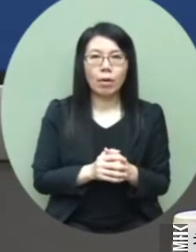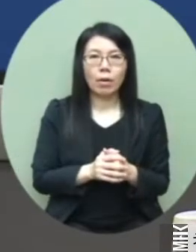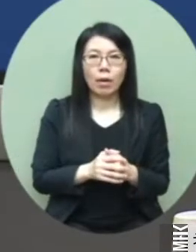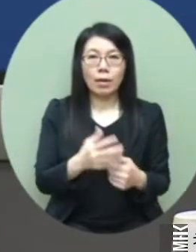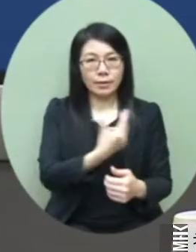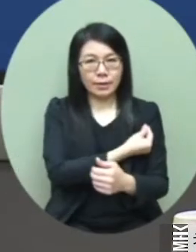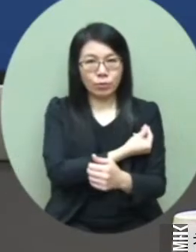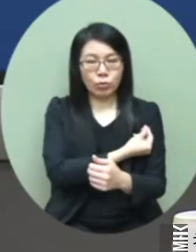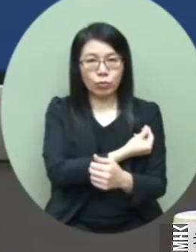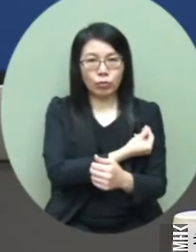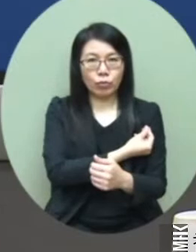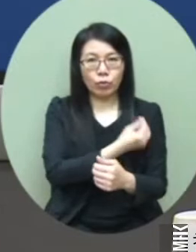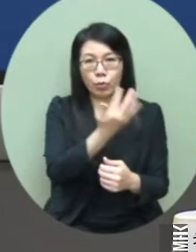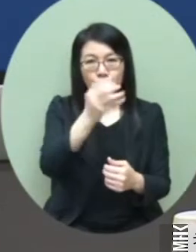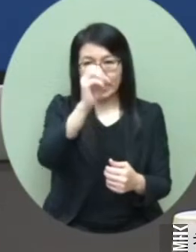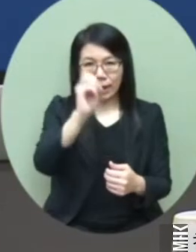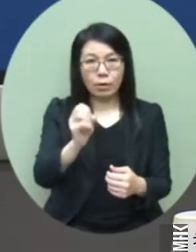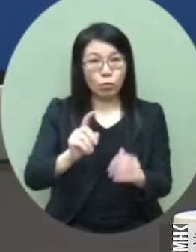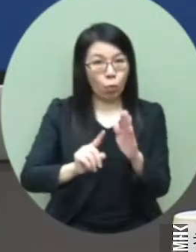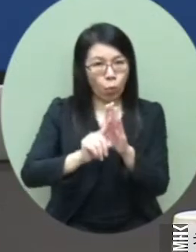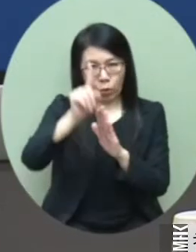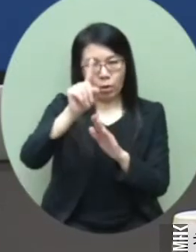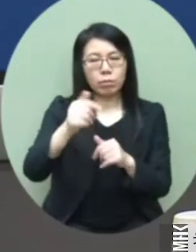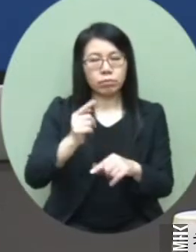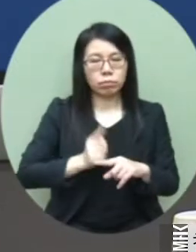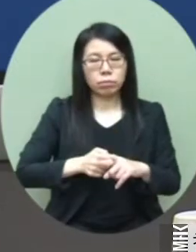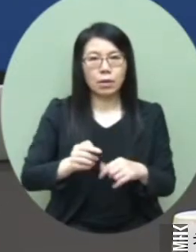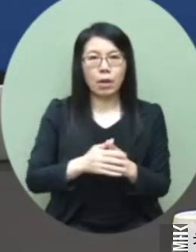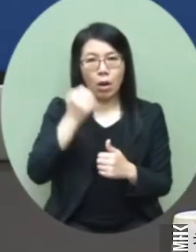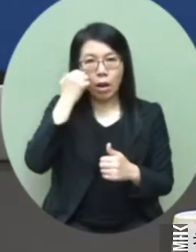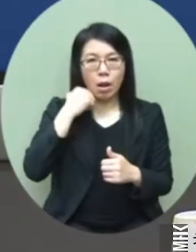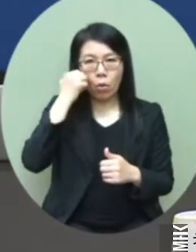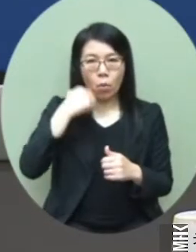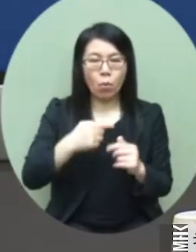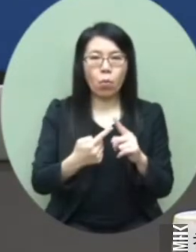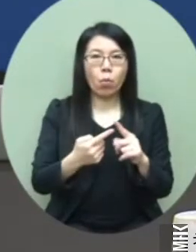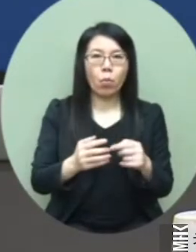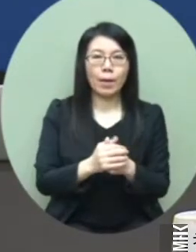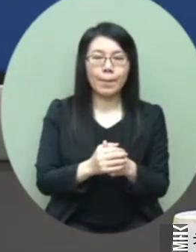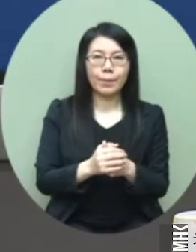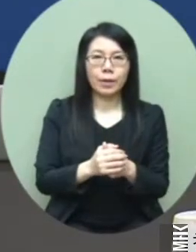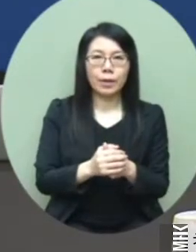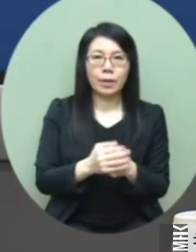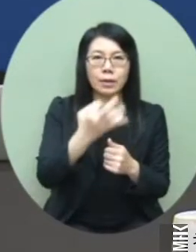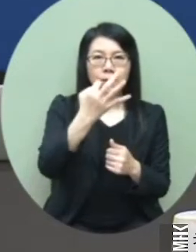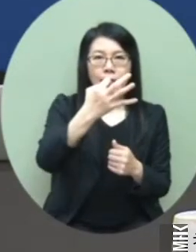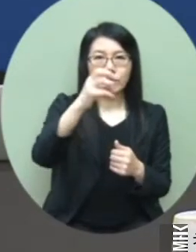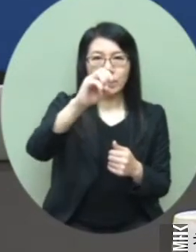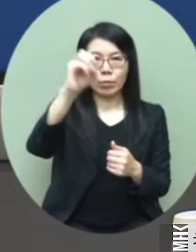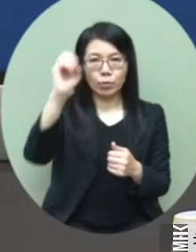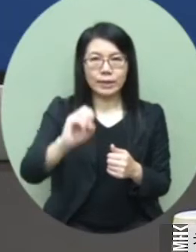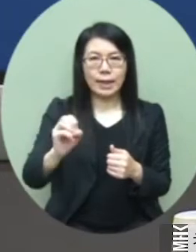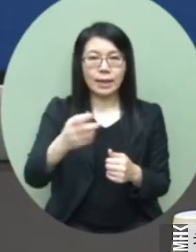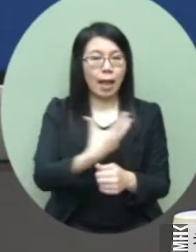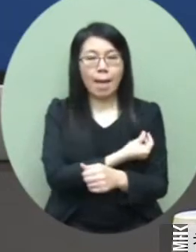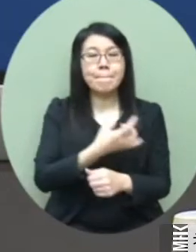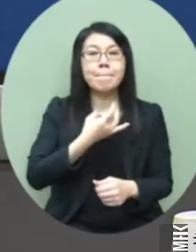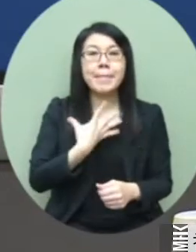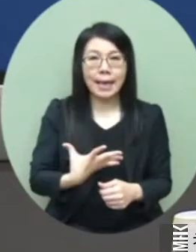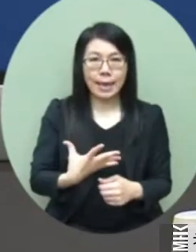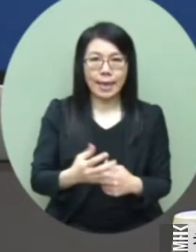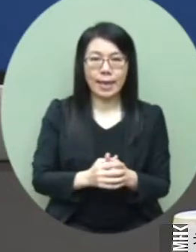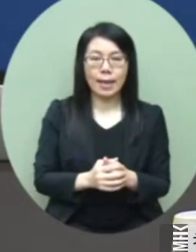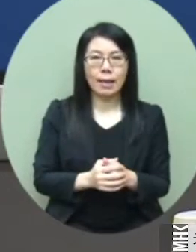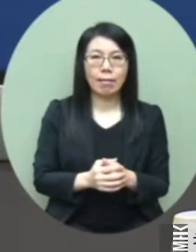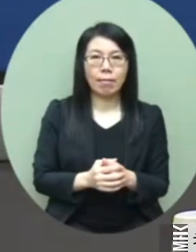is with the elderly, which still have 30% unvaccinated, and with the